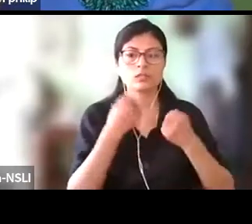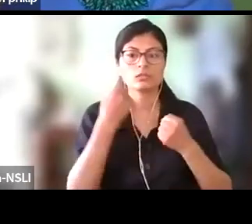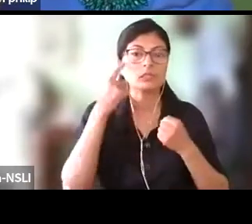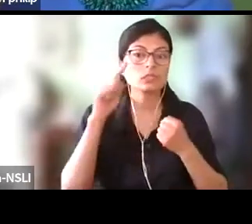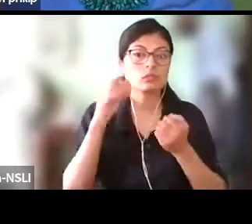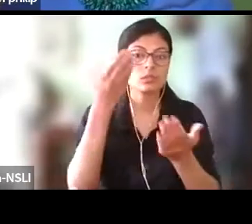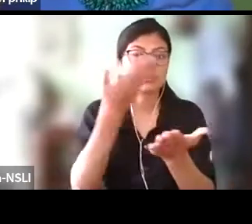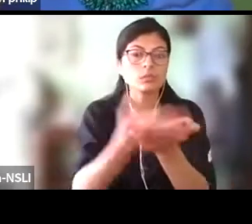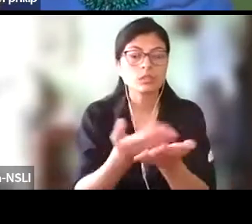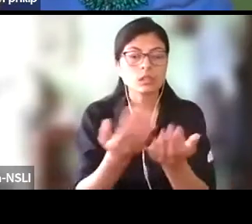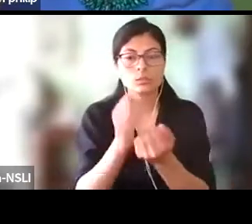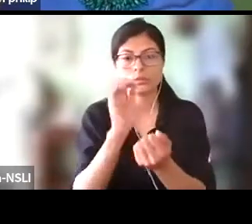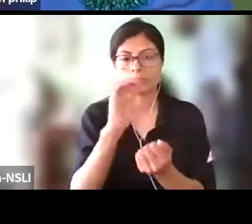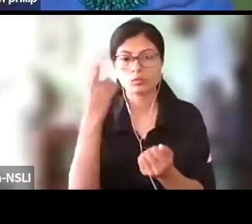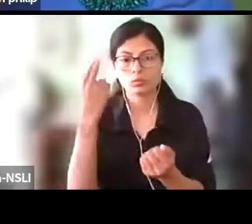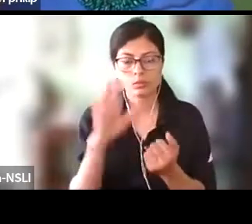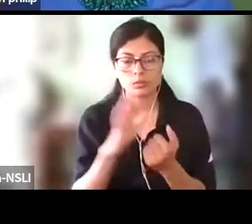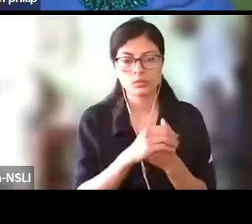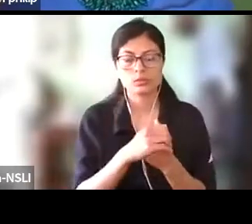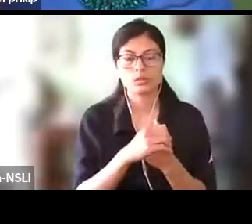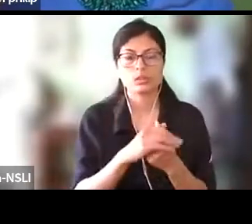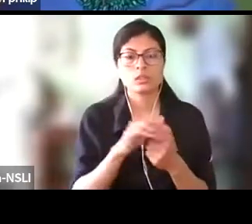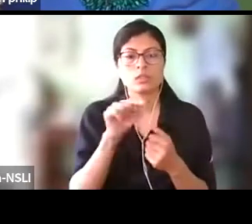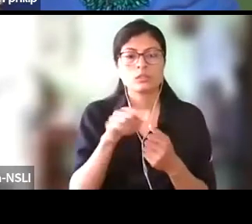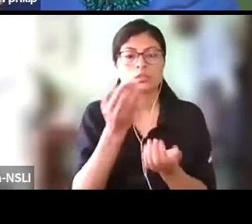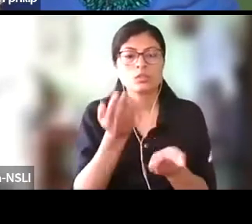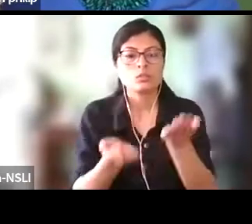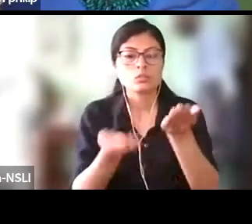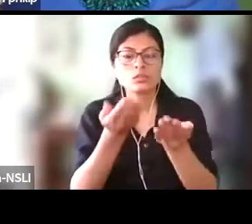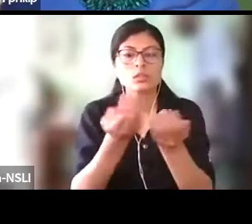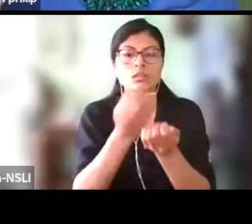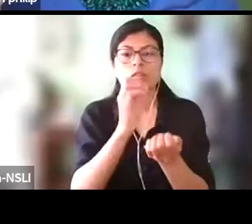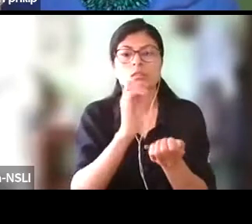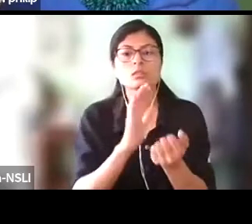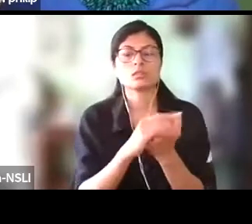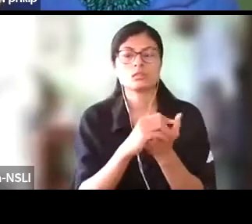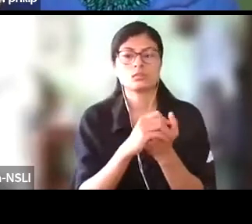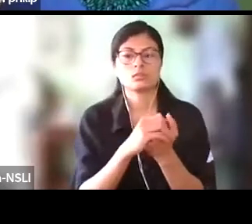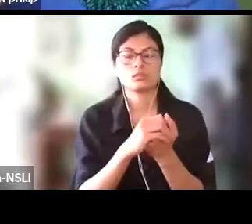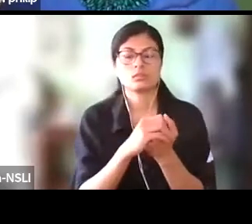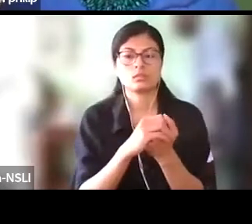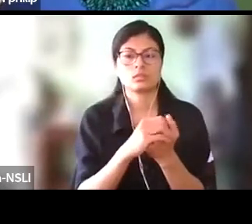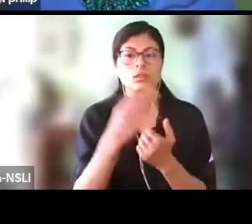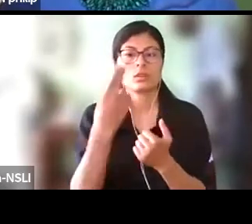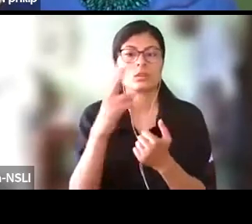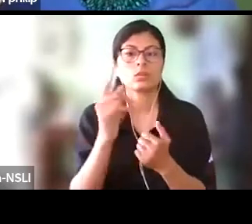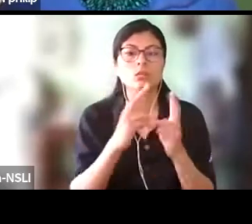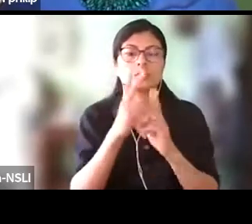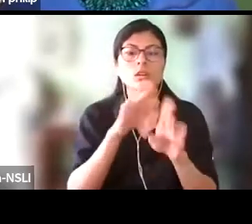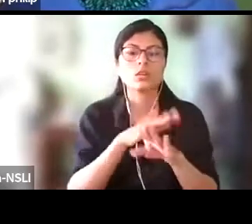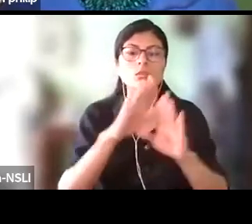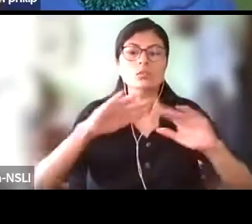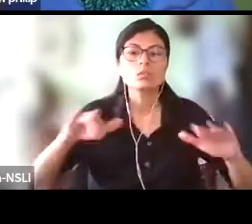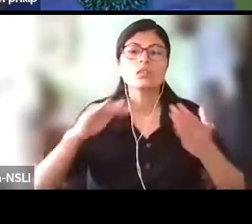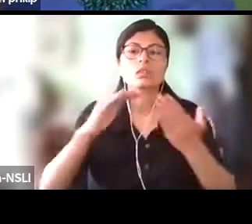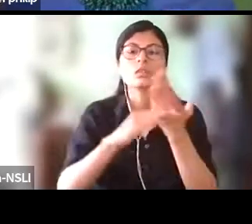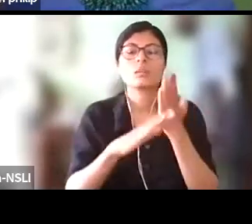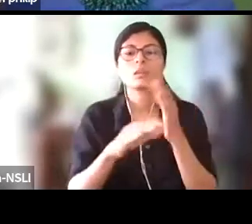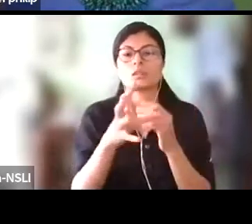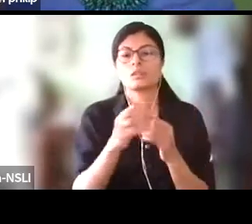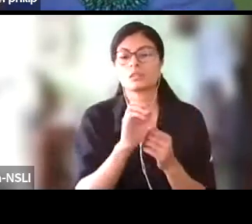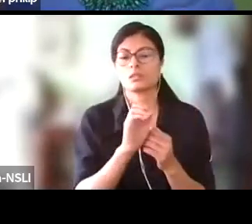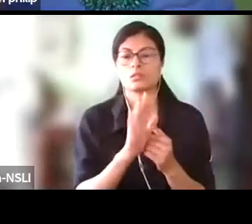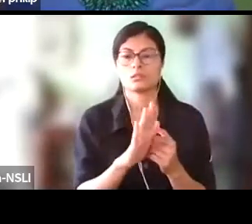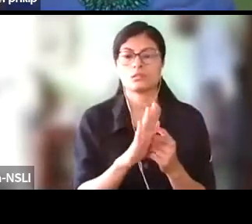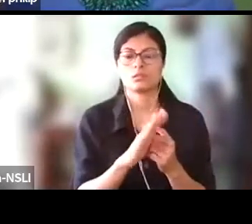compare, to contrast, to see where the similarities lie, where the differences lie, I think it provides opportunities to recognize that, you know,